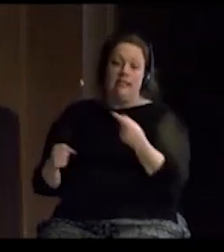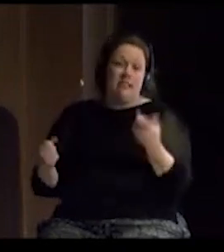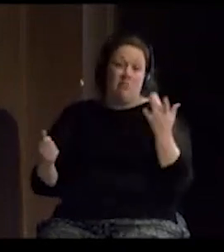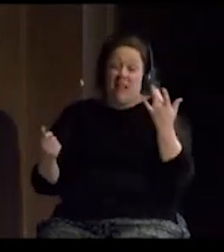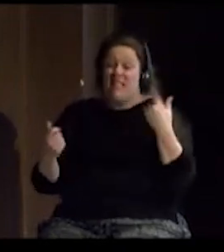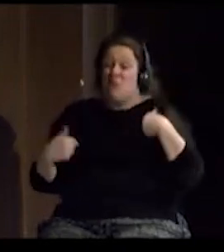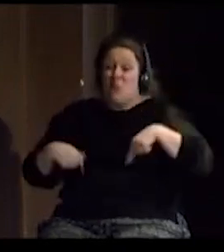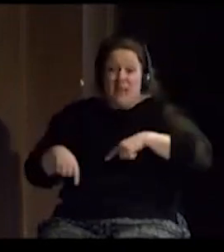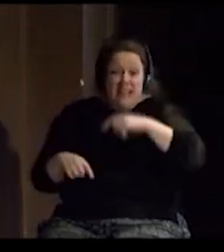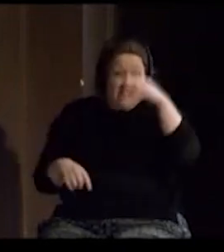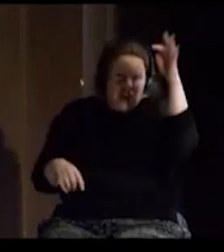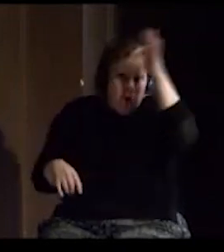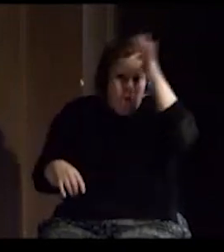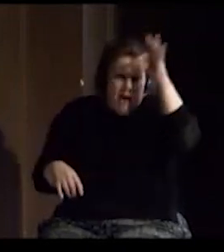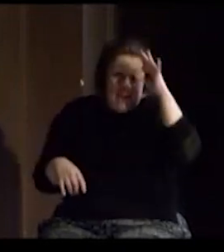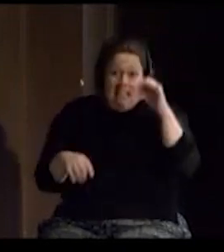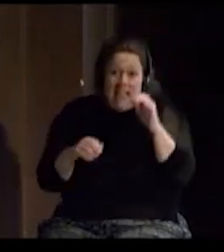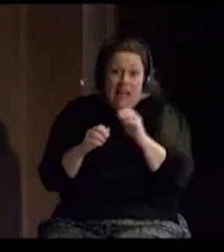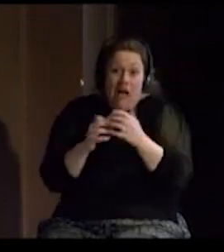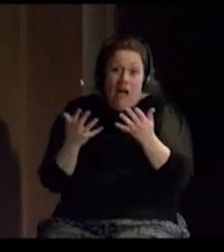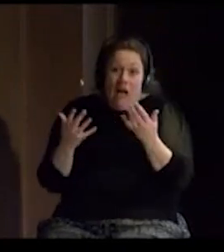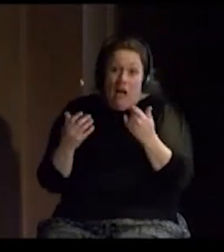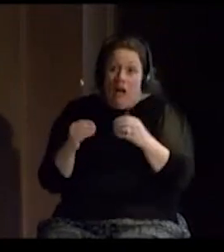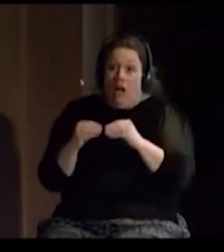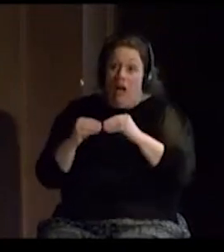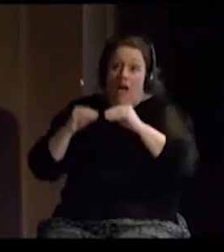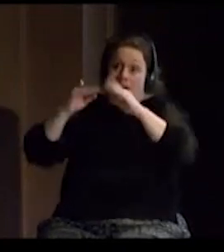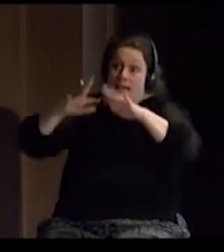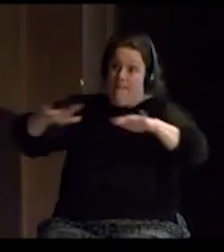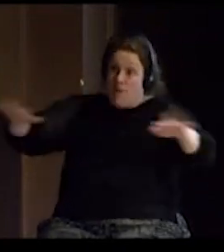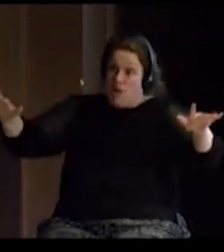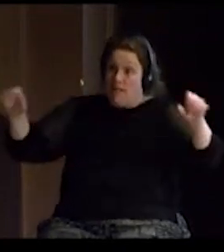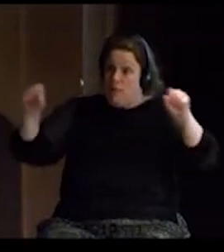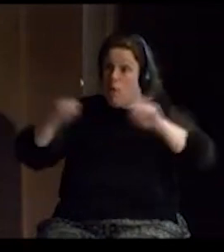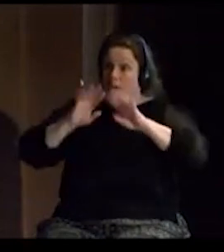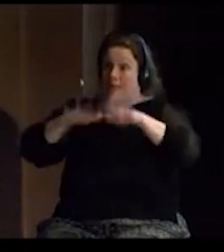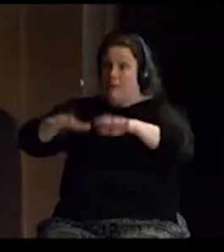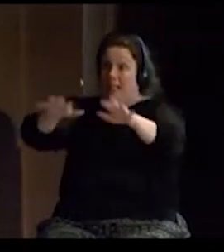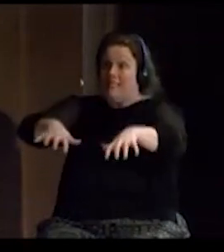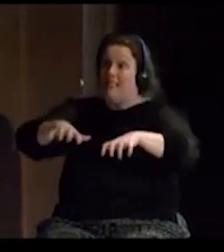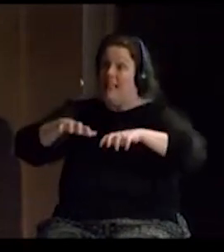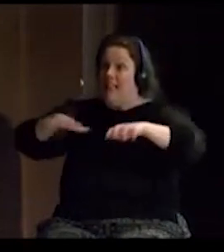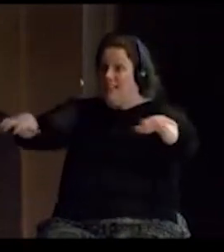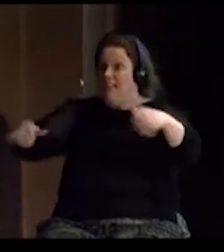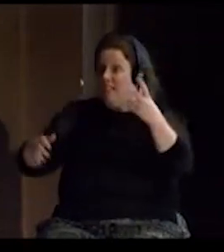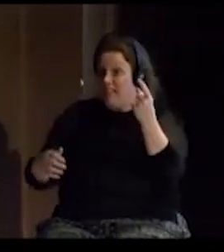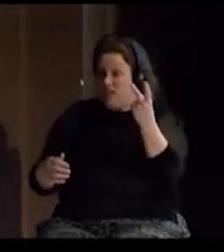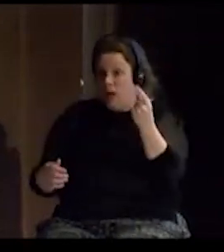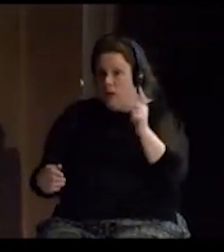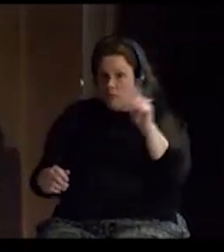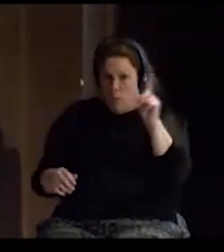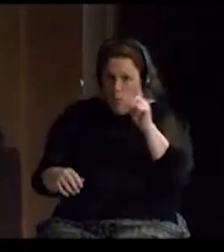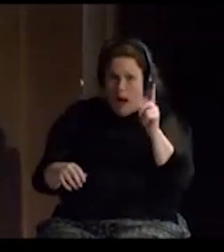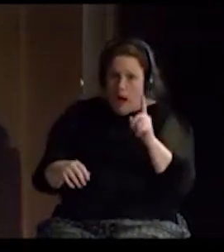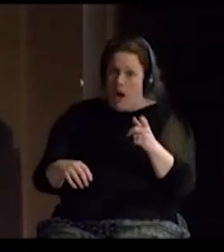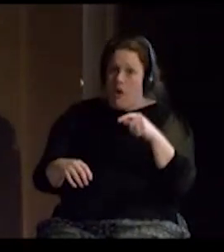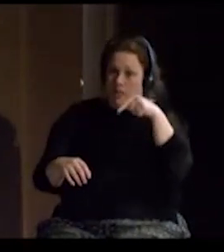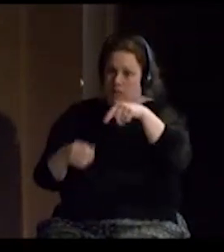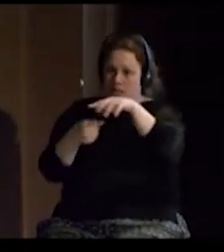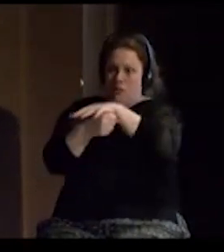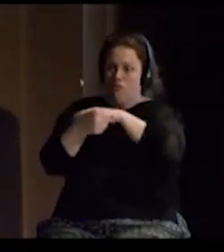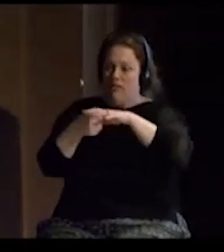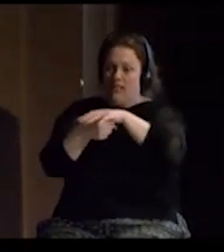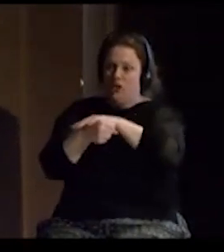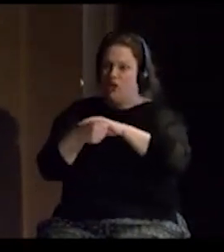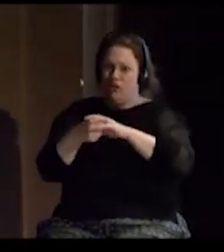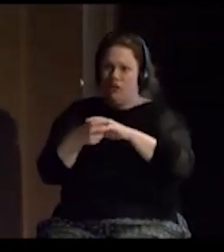no idea how expansive and how diverse these dogs were within this region over the